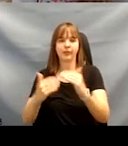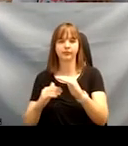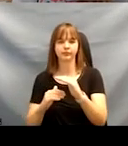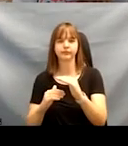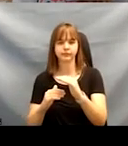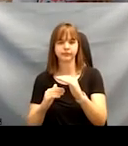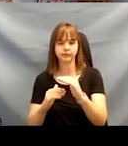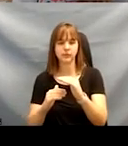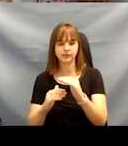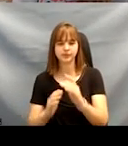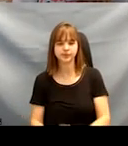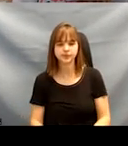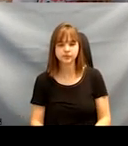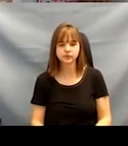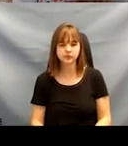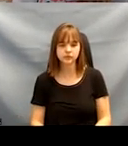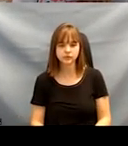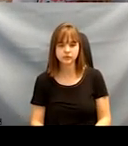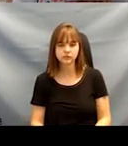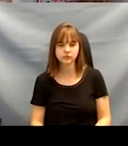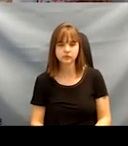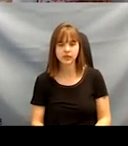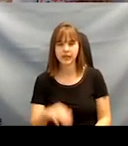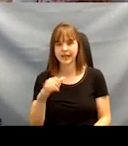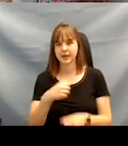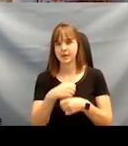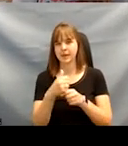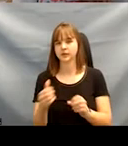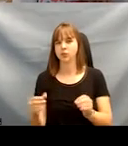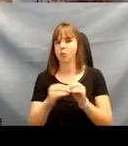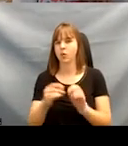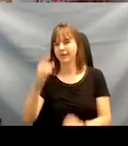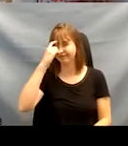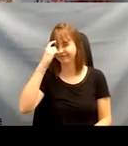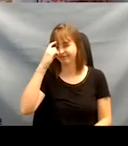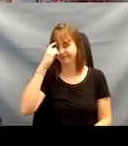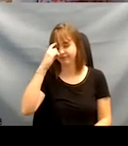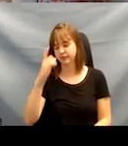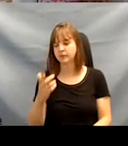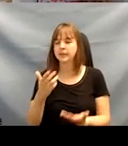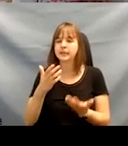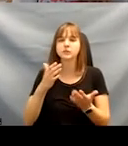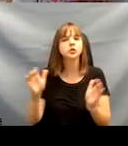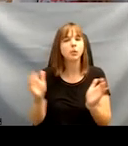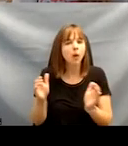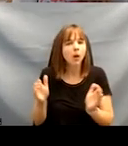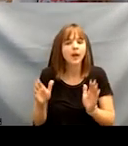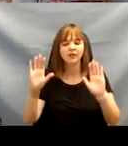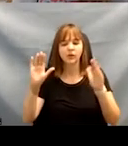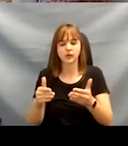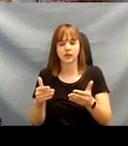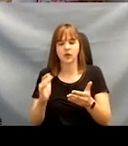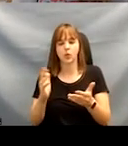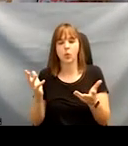you know, for the most part, it just makes much more sense for us to stay small, to be what we want to be. And it gives us